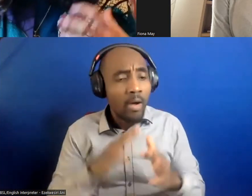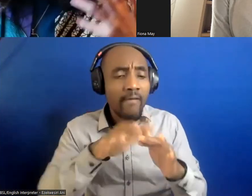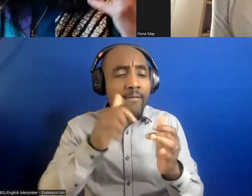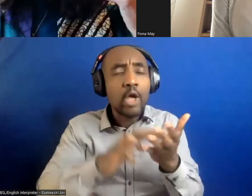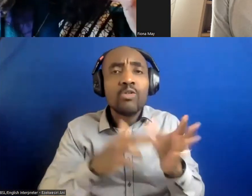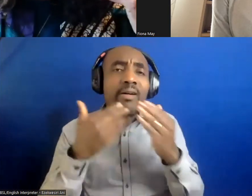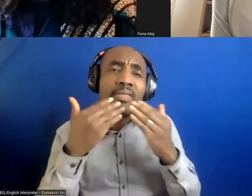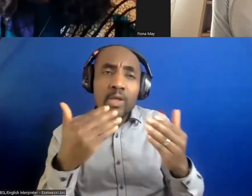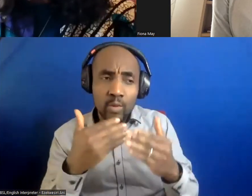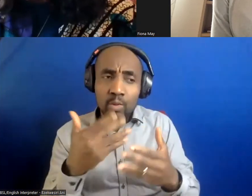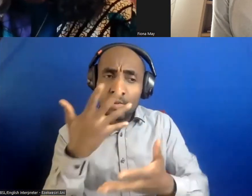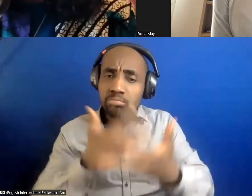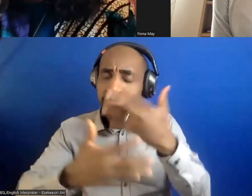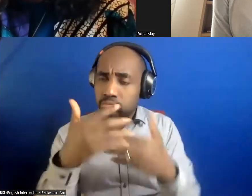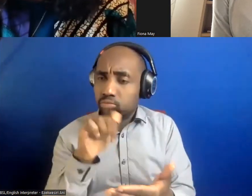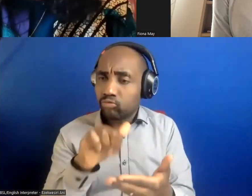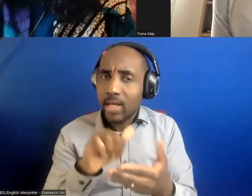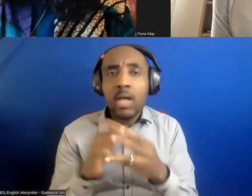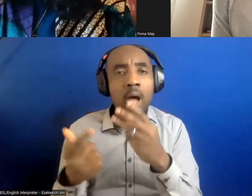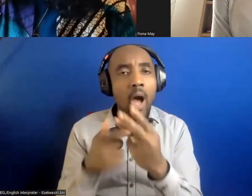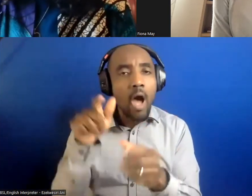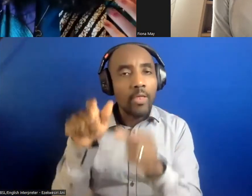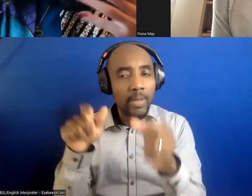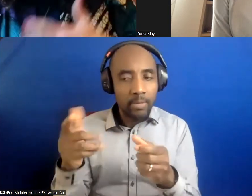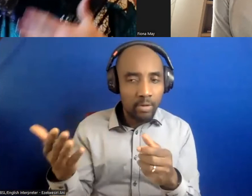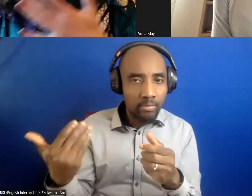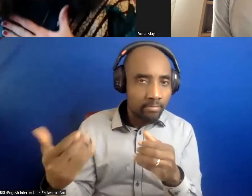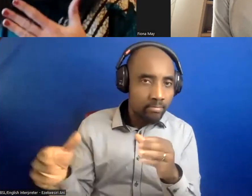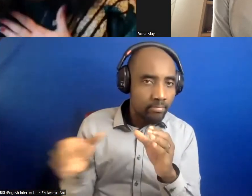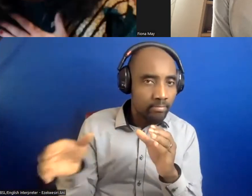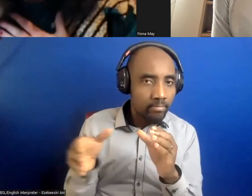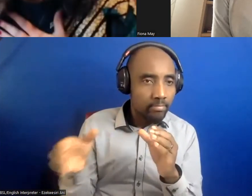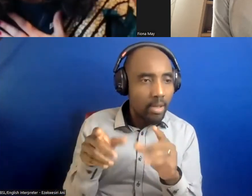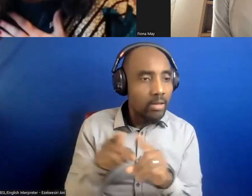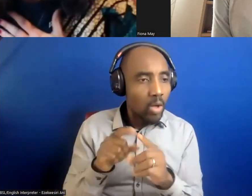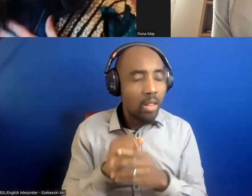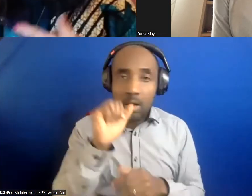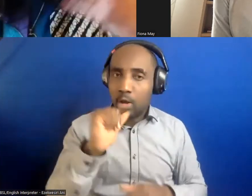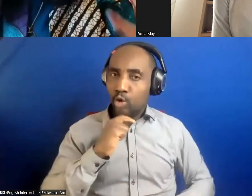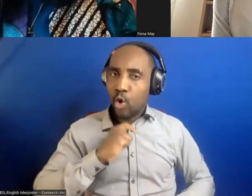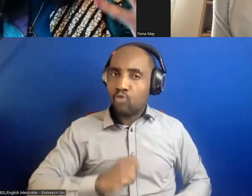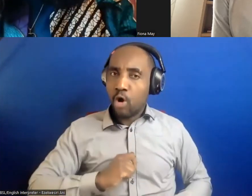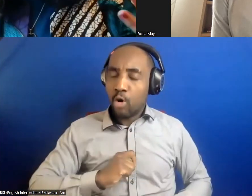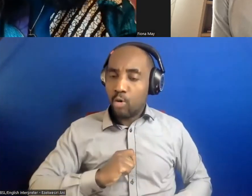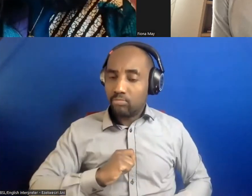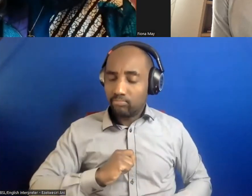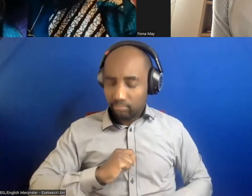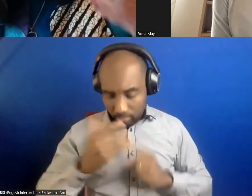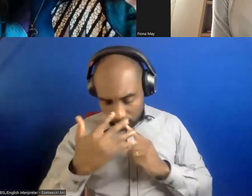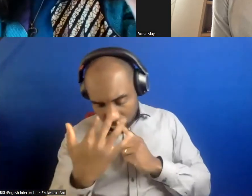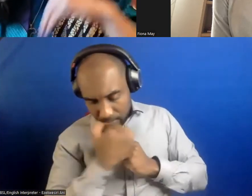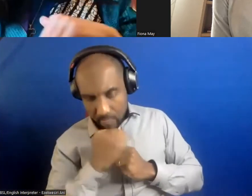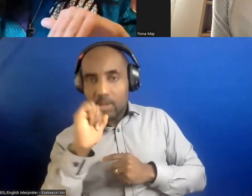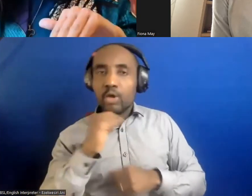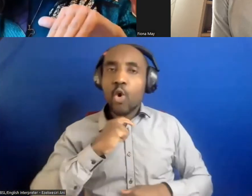about how the importance of bringing others along on the journey, finding the part that you play, right? You knowing what you're good at,